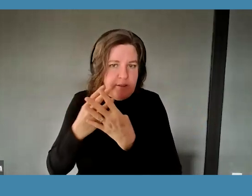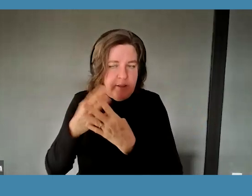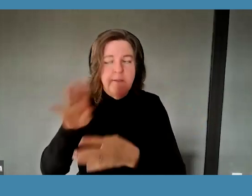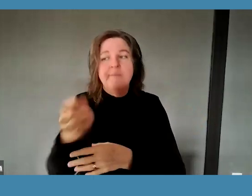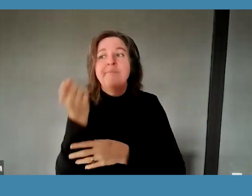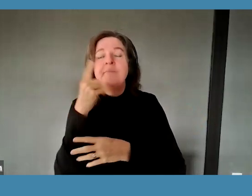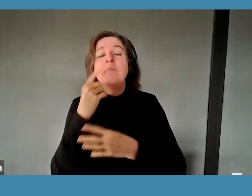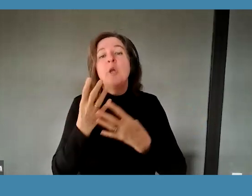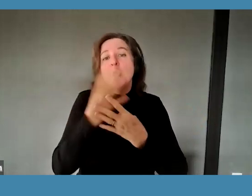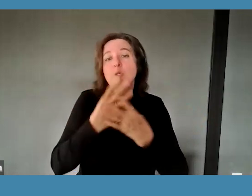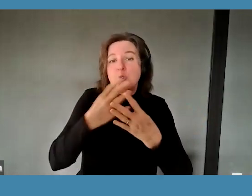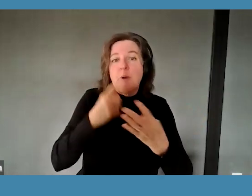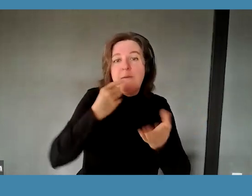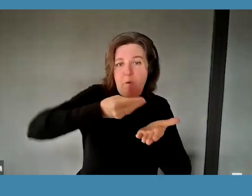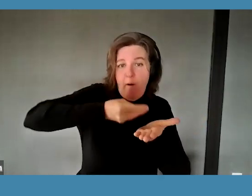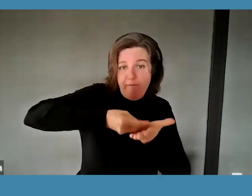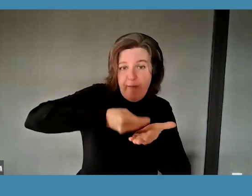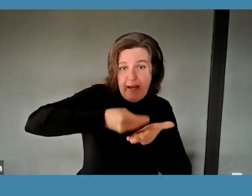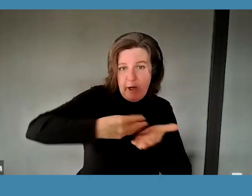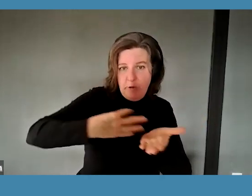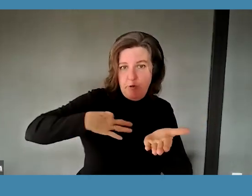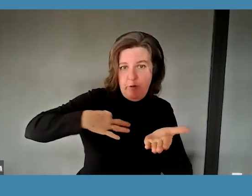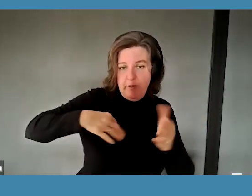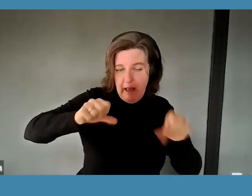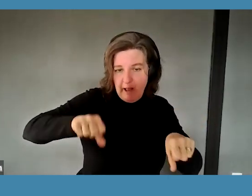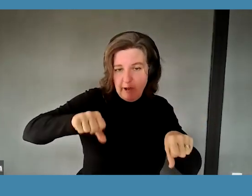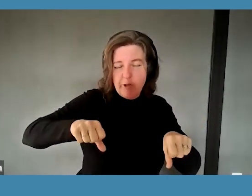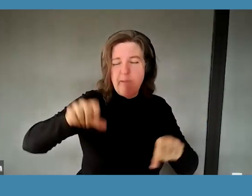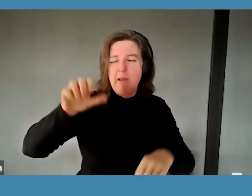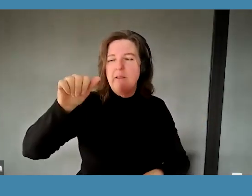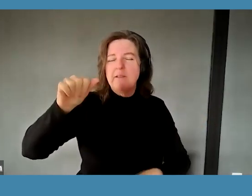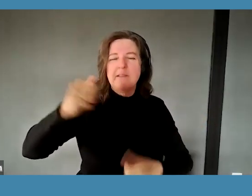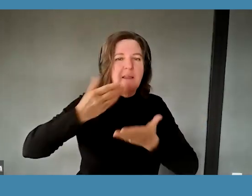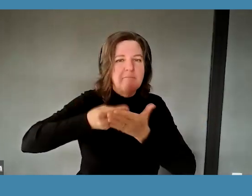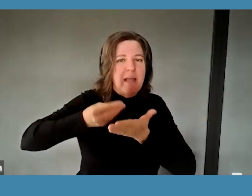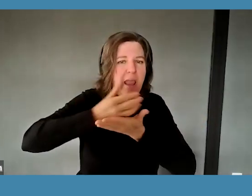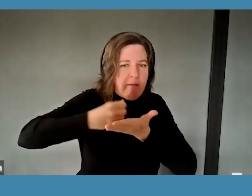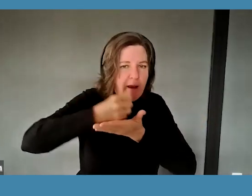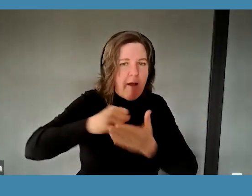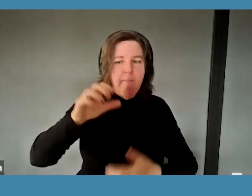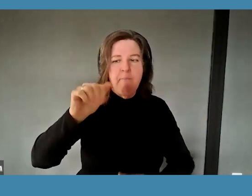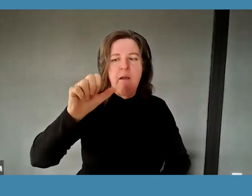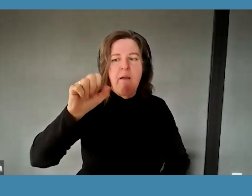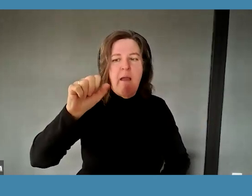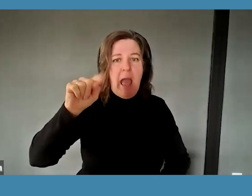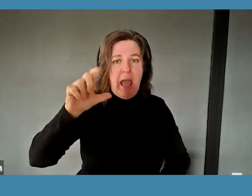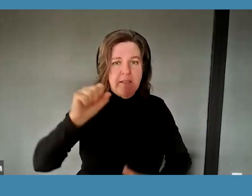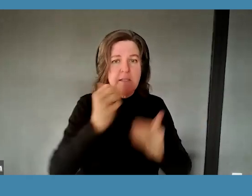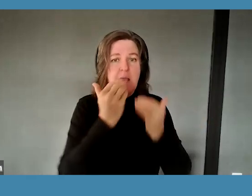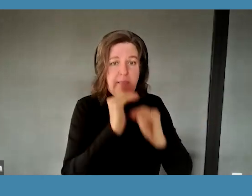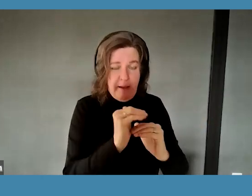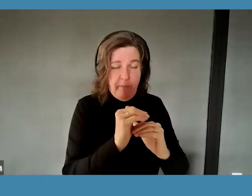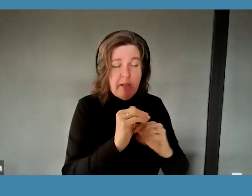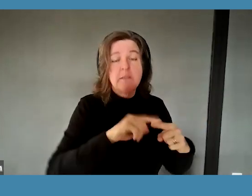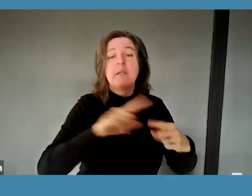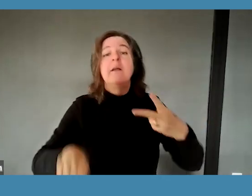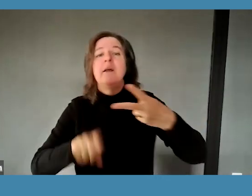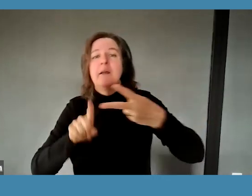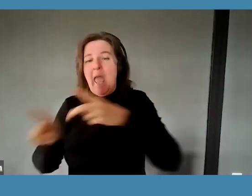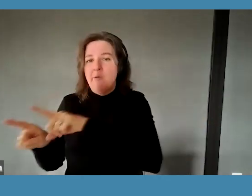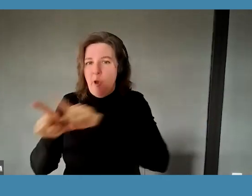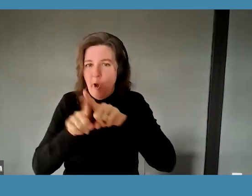your financial eligibility, that the income and asset limits for Medicaid, and also for your medical eligibility,